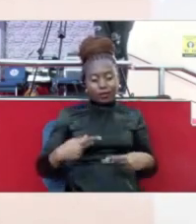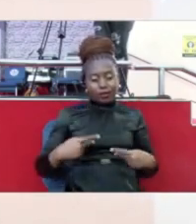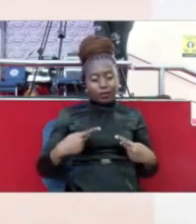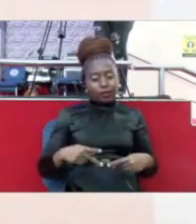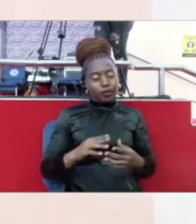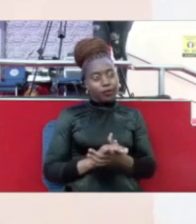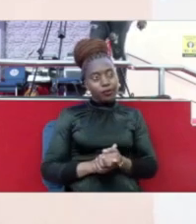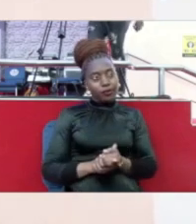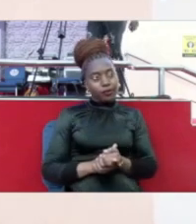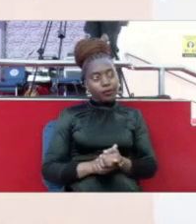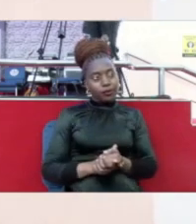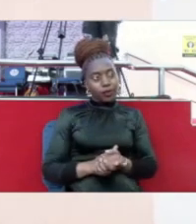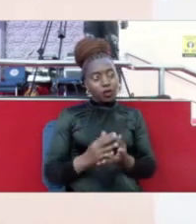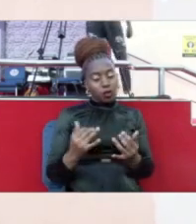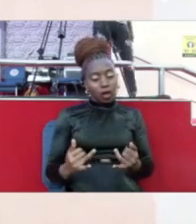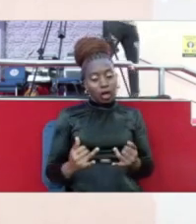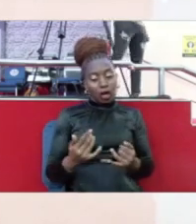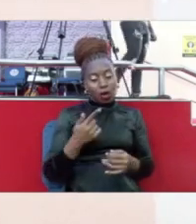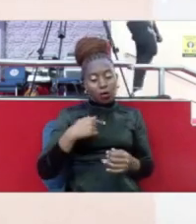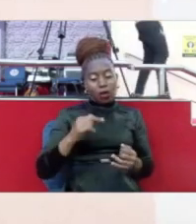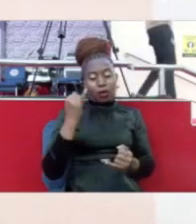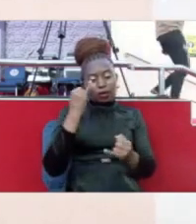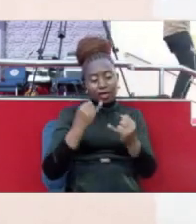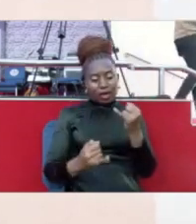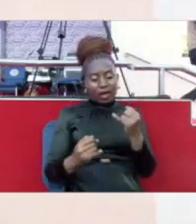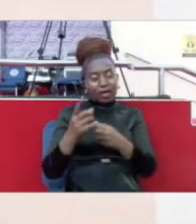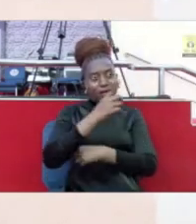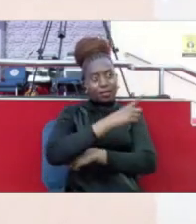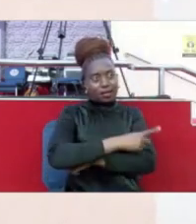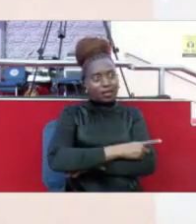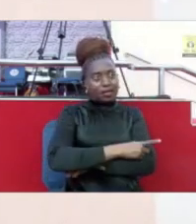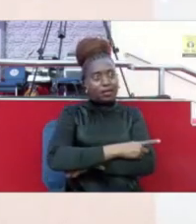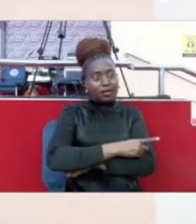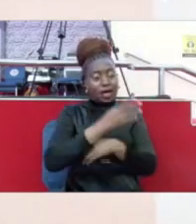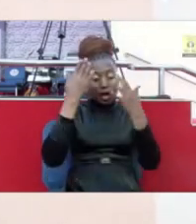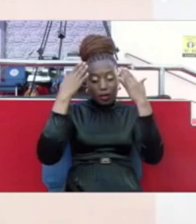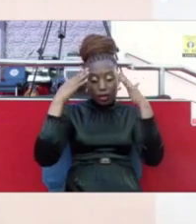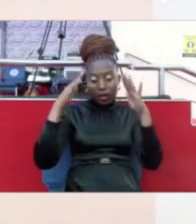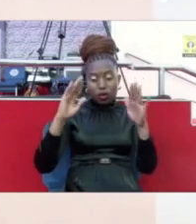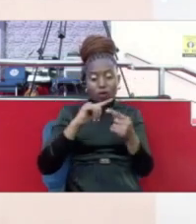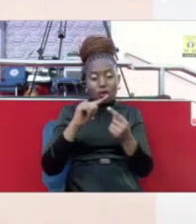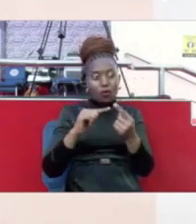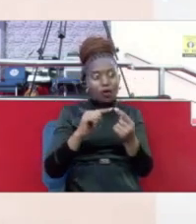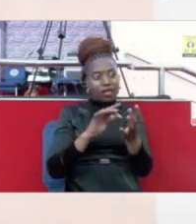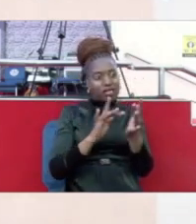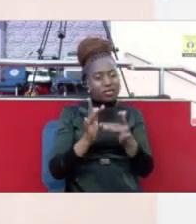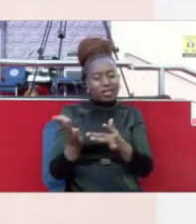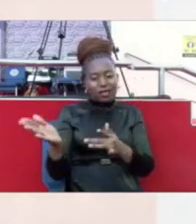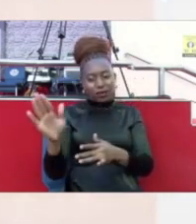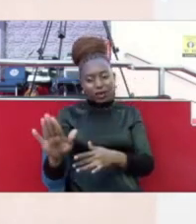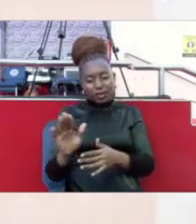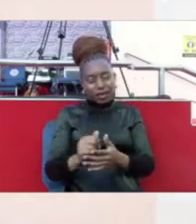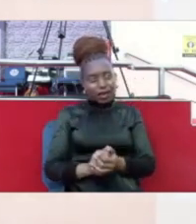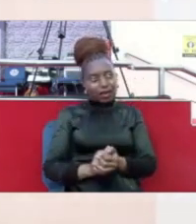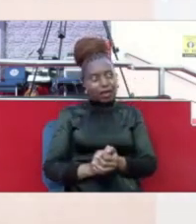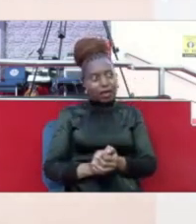Now, we're in the last days. And we don't know when Jesus may return.